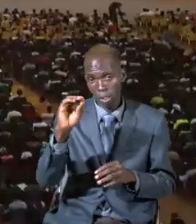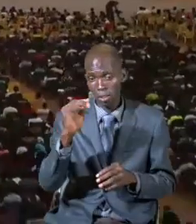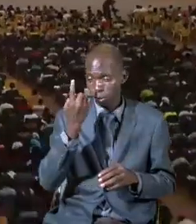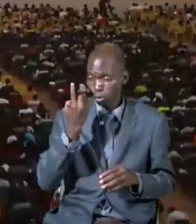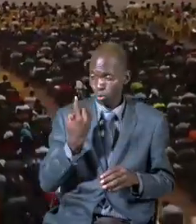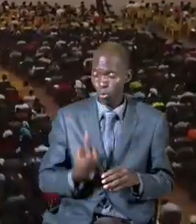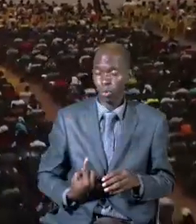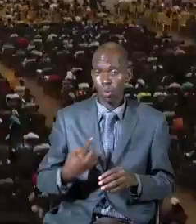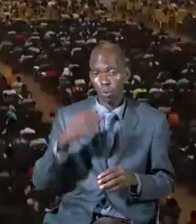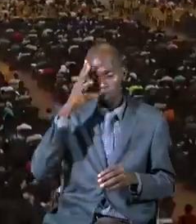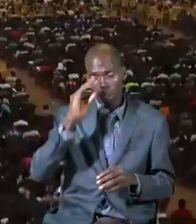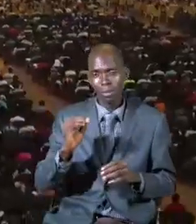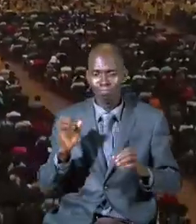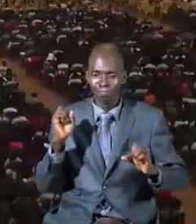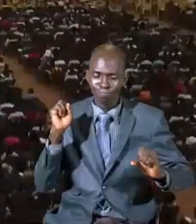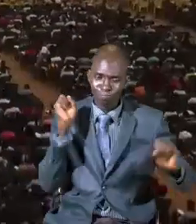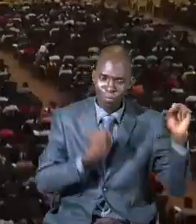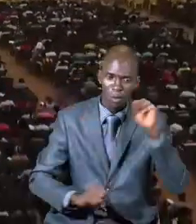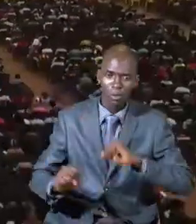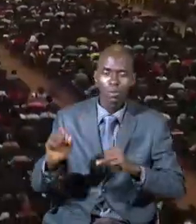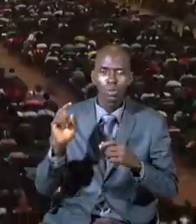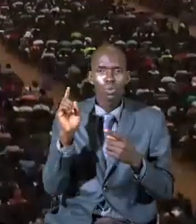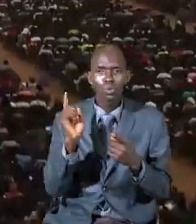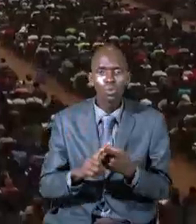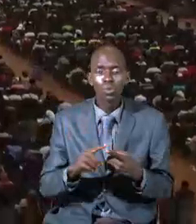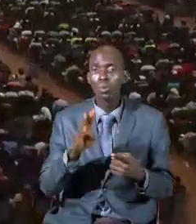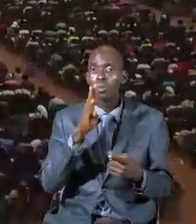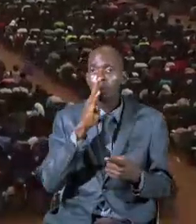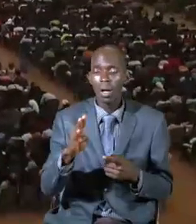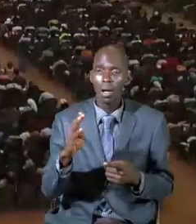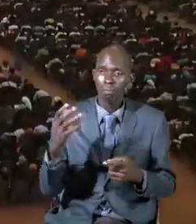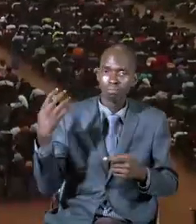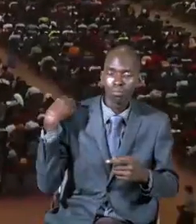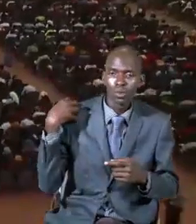you know, we have different parts of our lives.